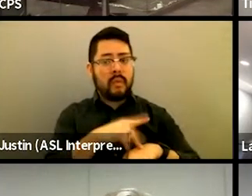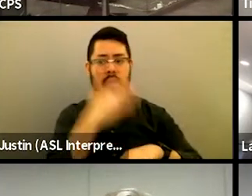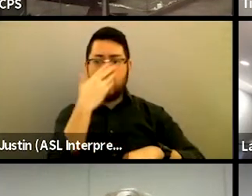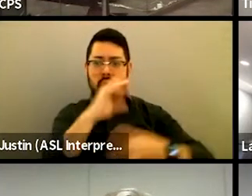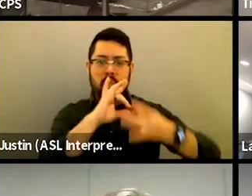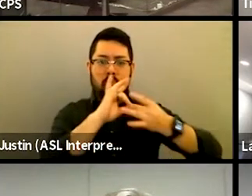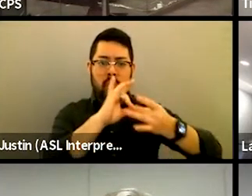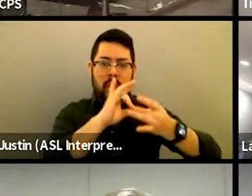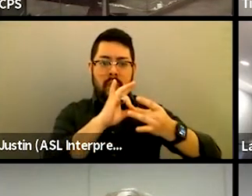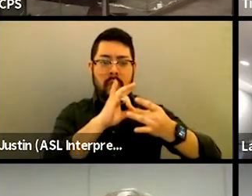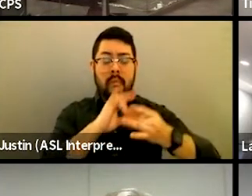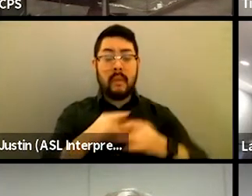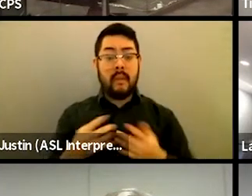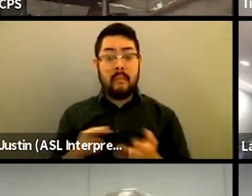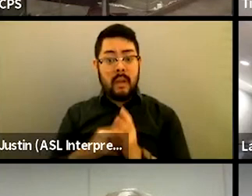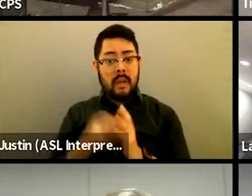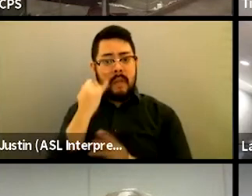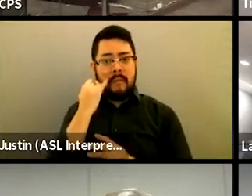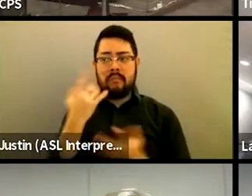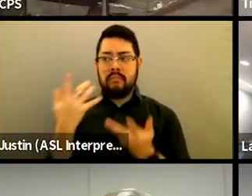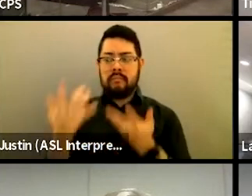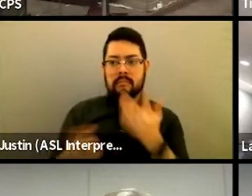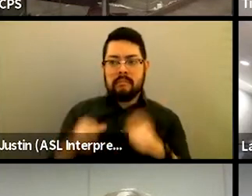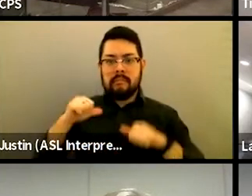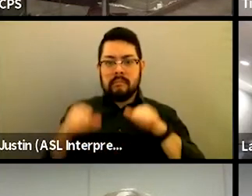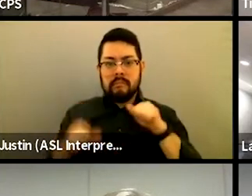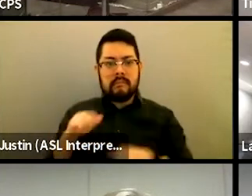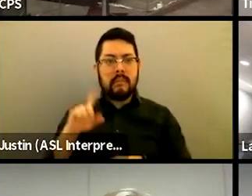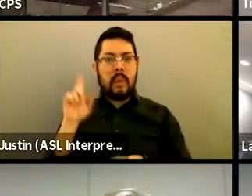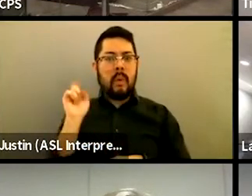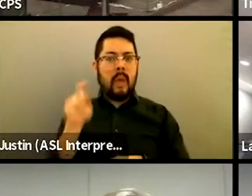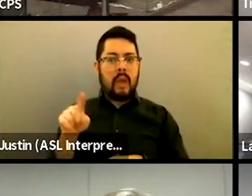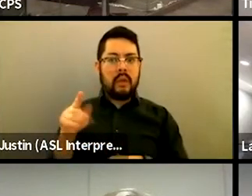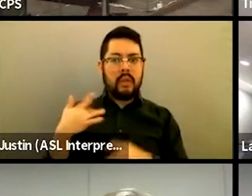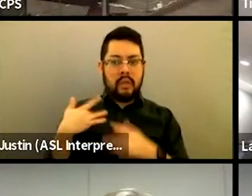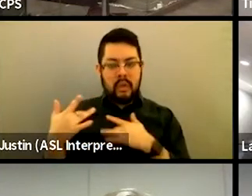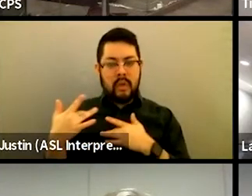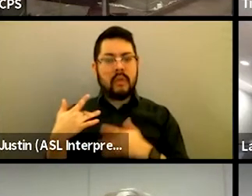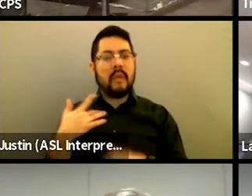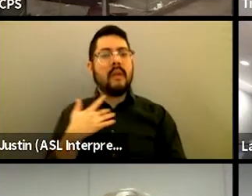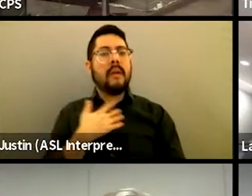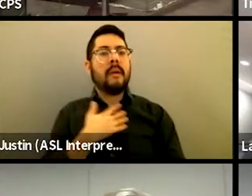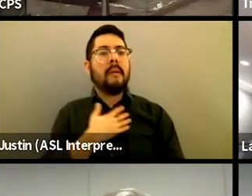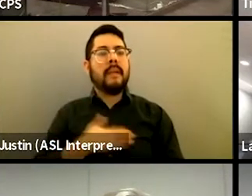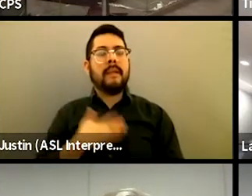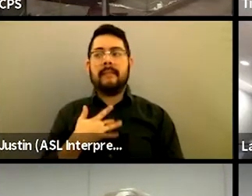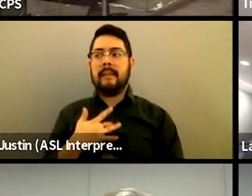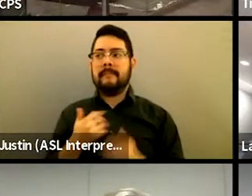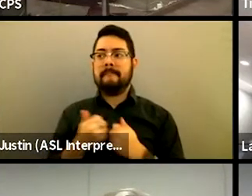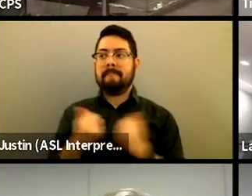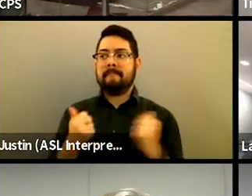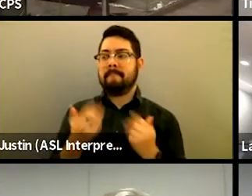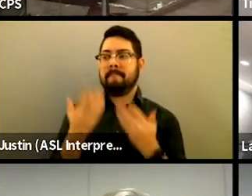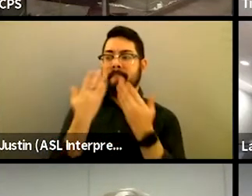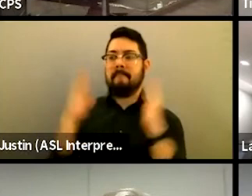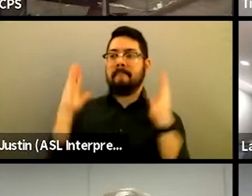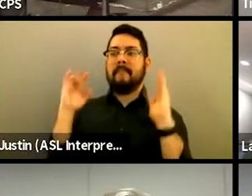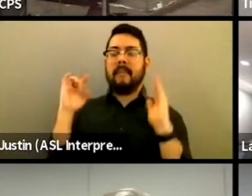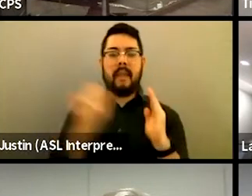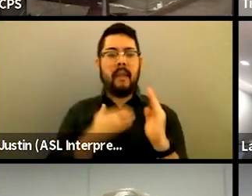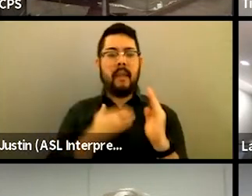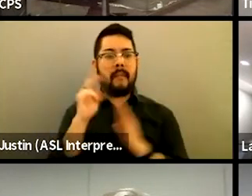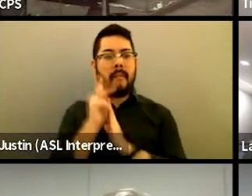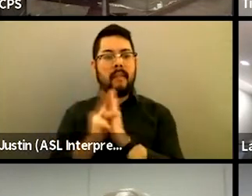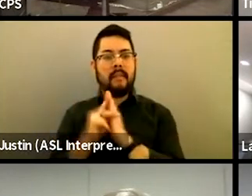I would encourage anyone who has questions or concerns to avail yourselves to the processes that are in place, but to also take advantage of